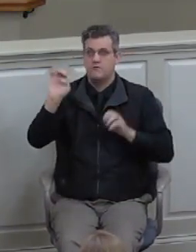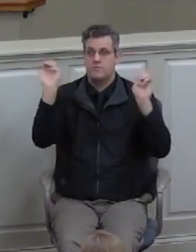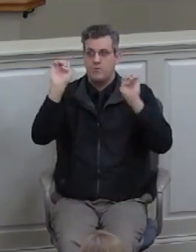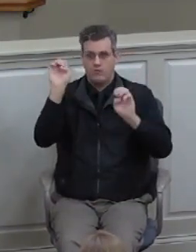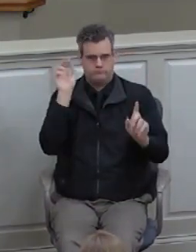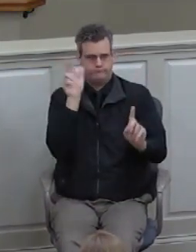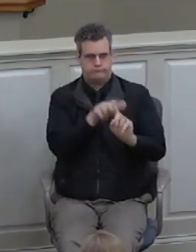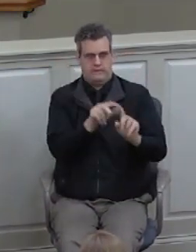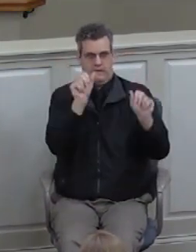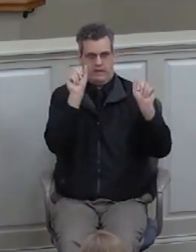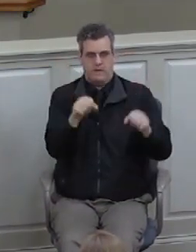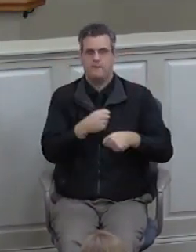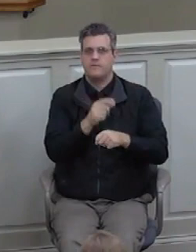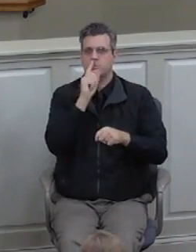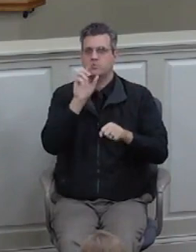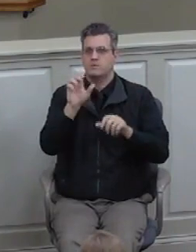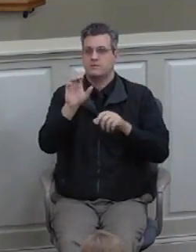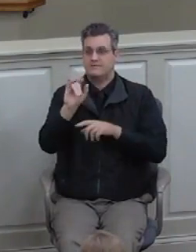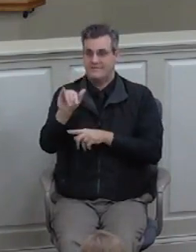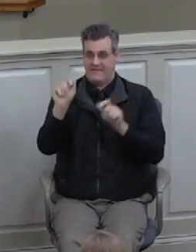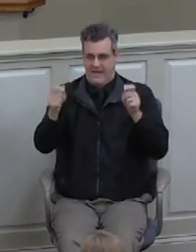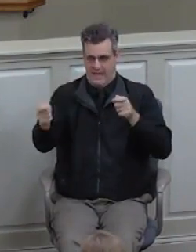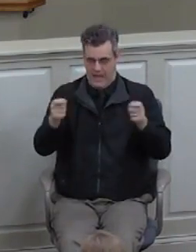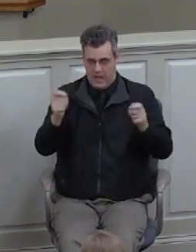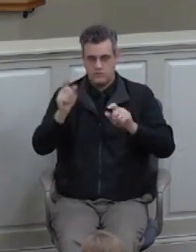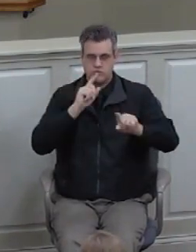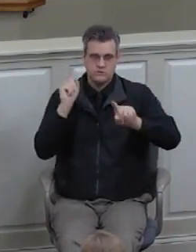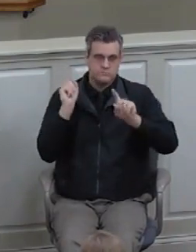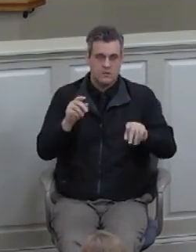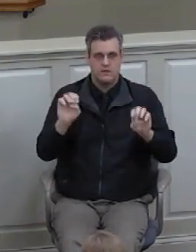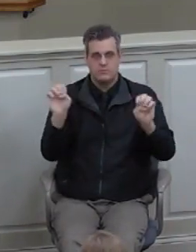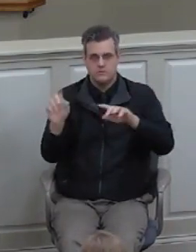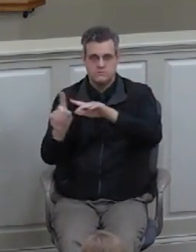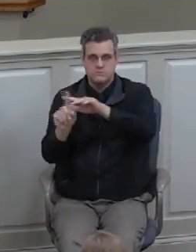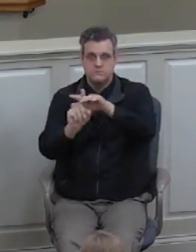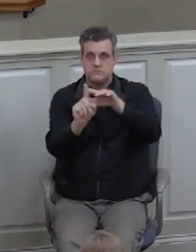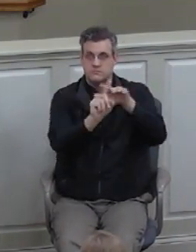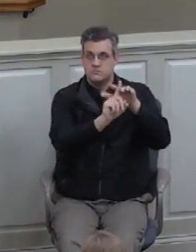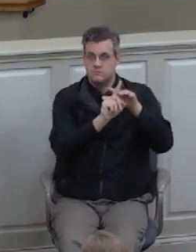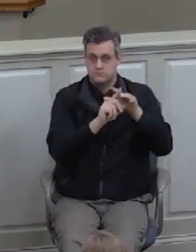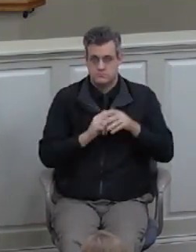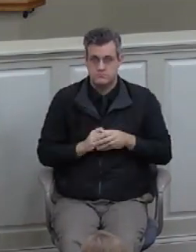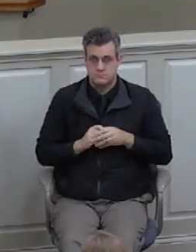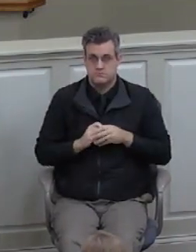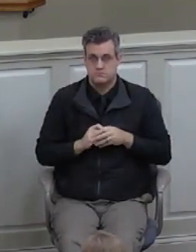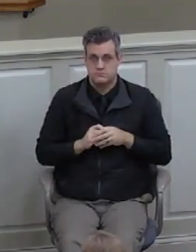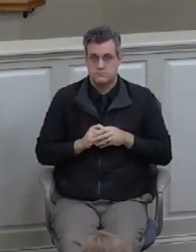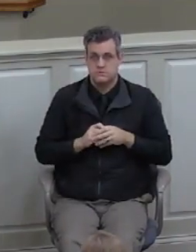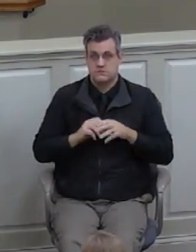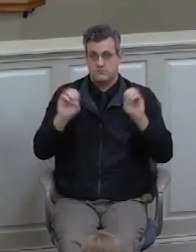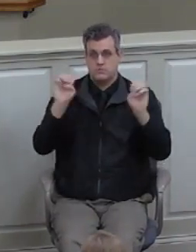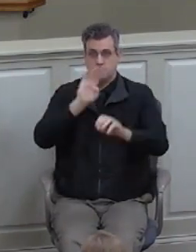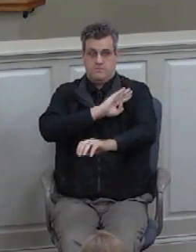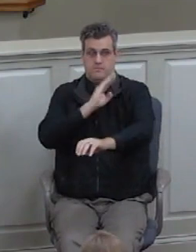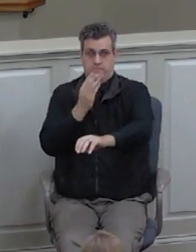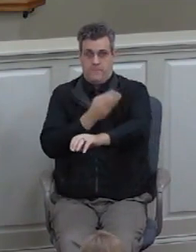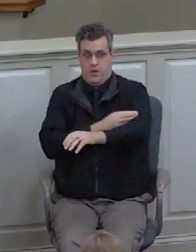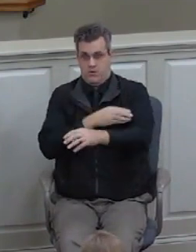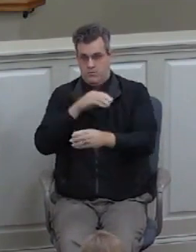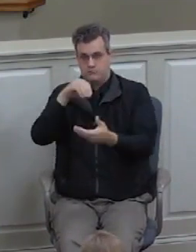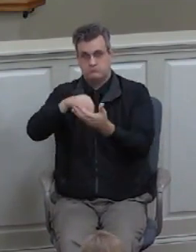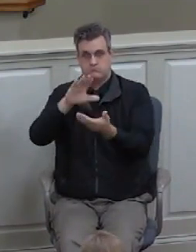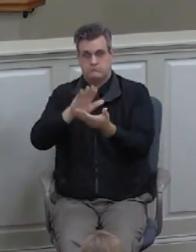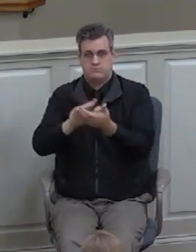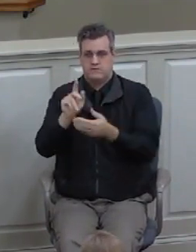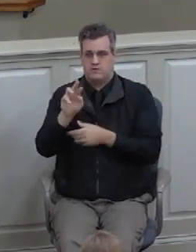city can adequately respond to the emergency at hand. And whereas the emergency powers enumerated in